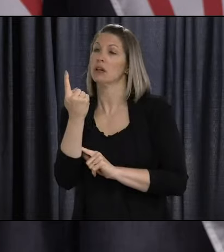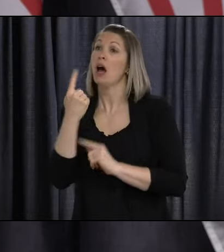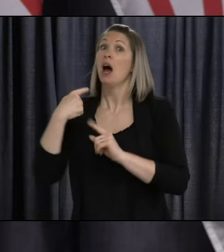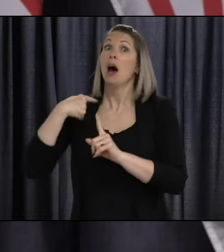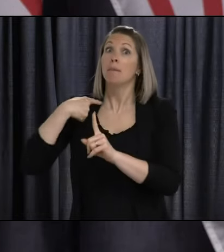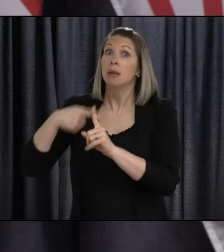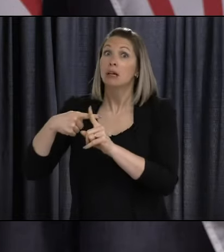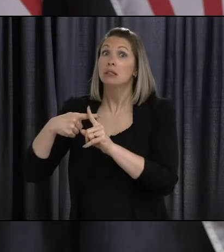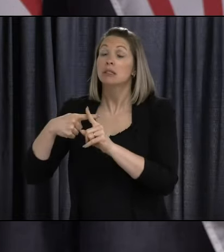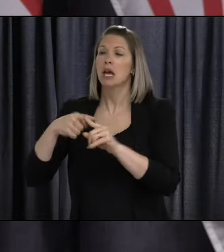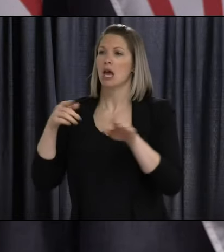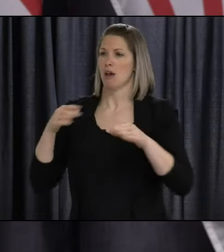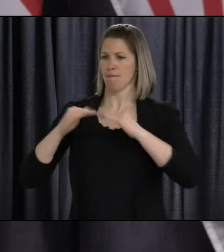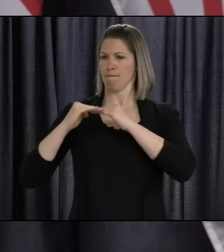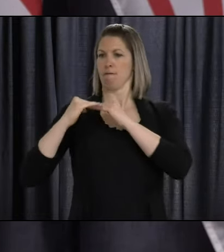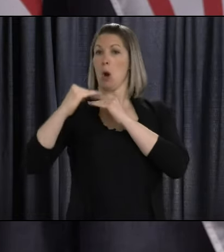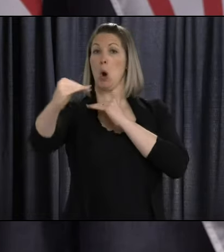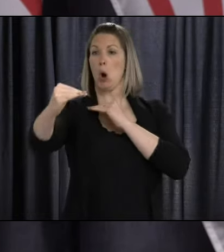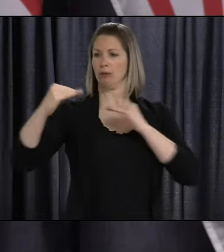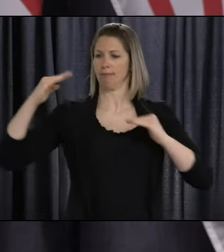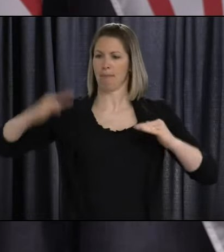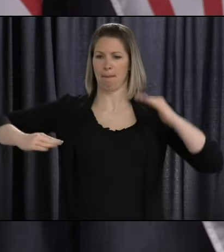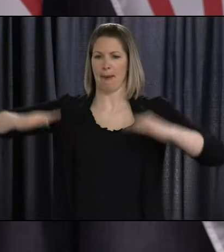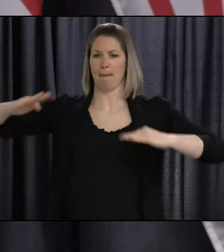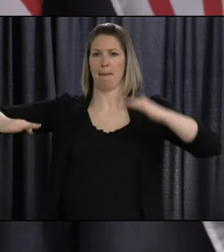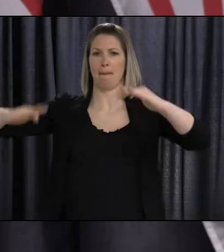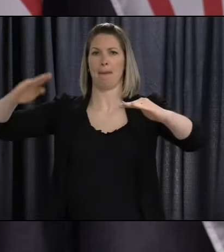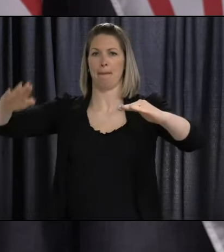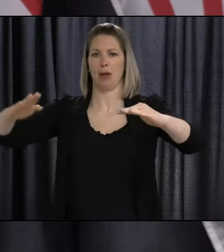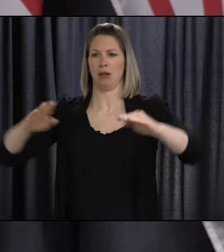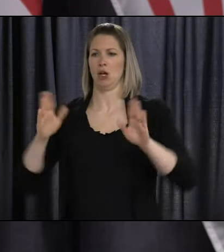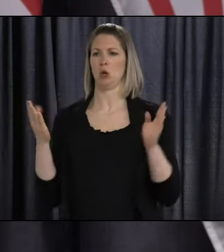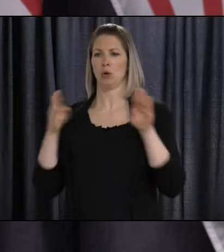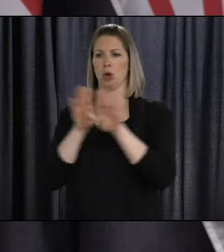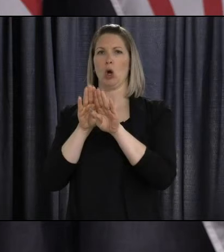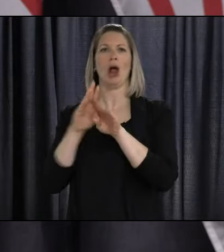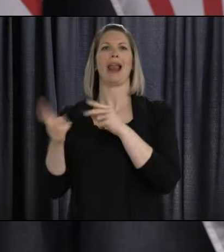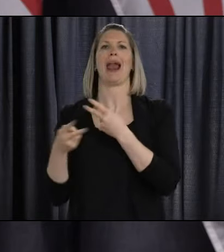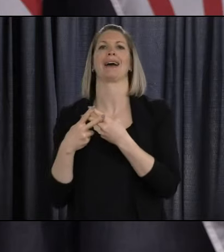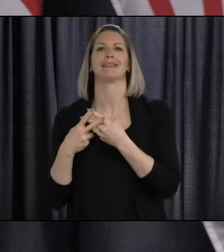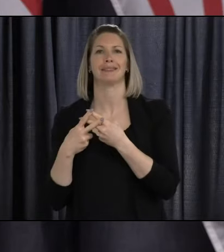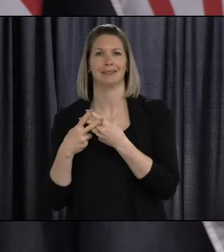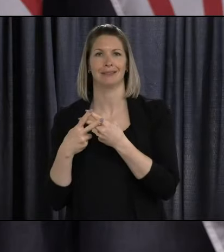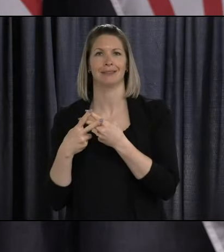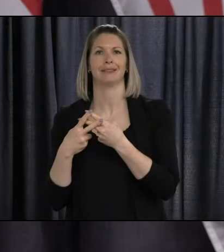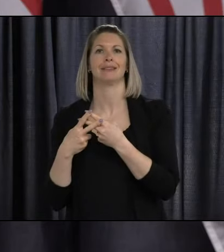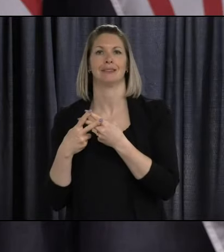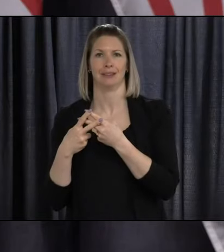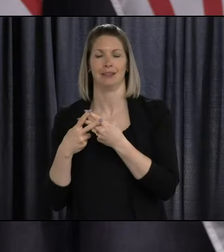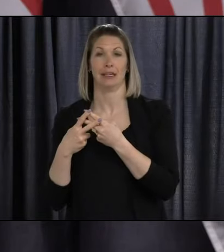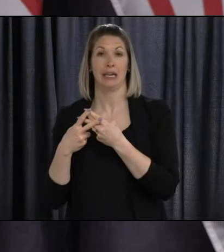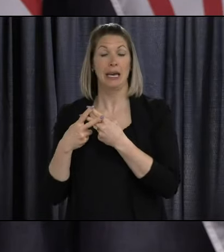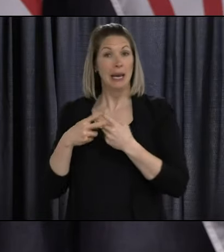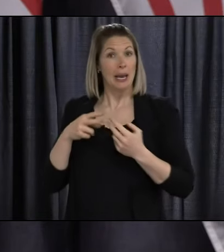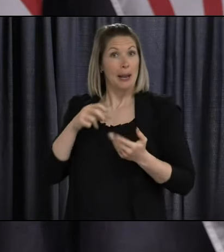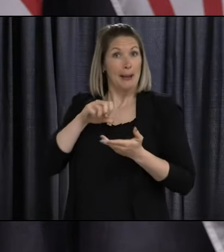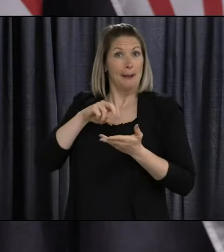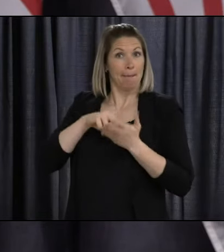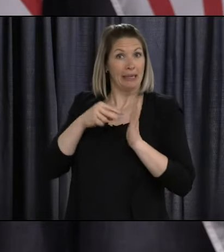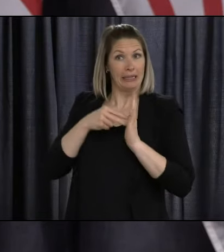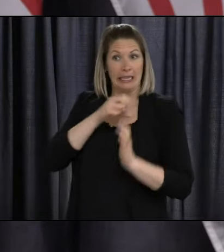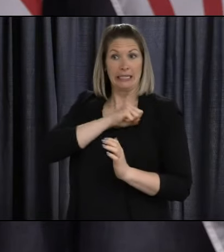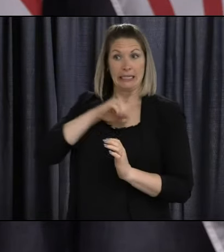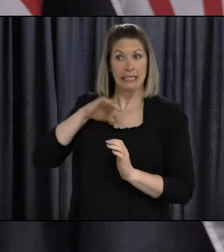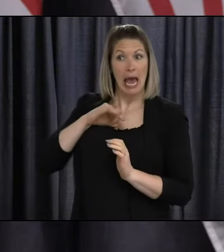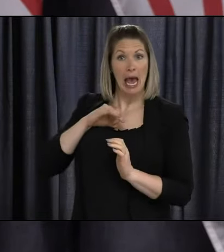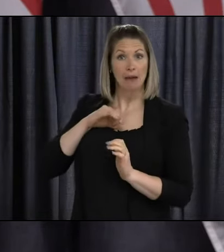The staff will not be moving from unit to unit. If someone is working on that unit, they will stay there. And, so all of these things have